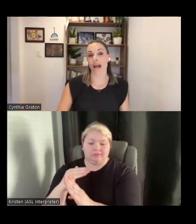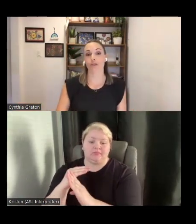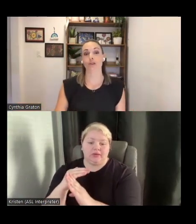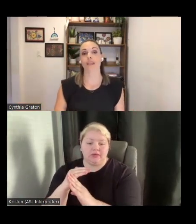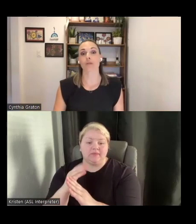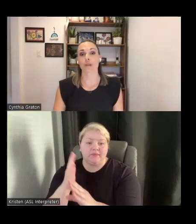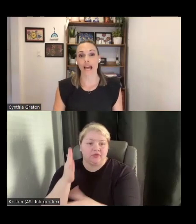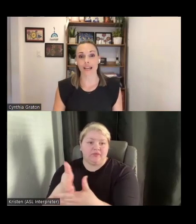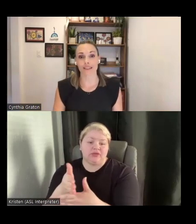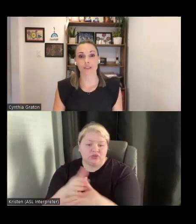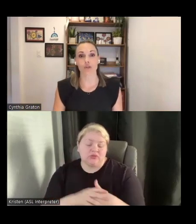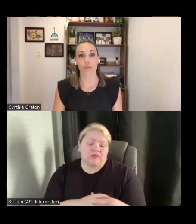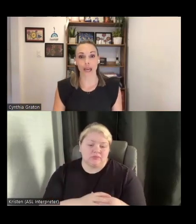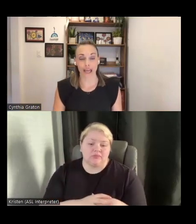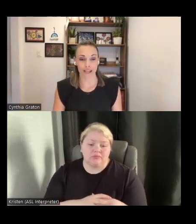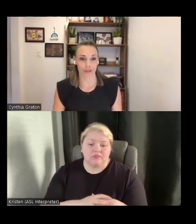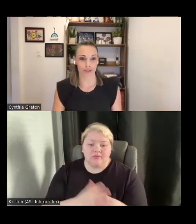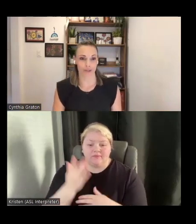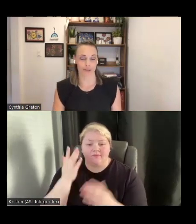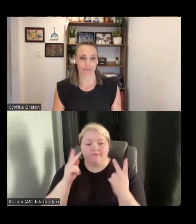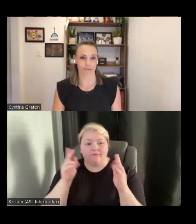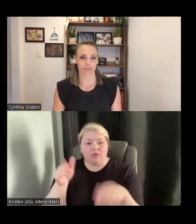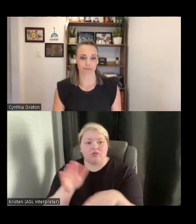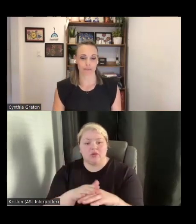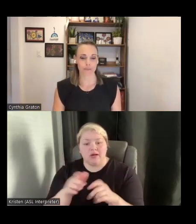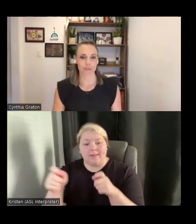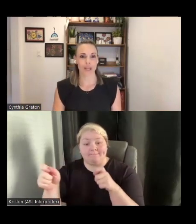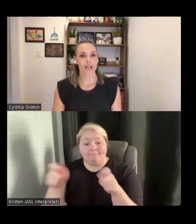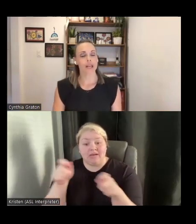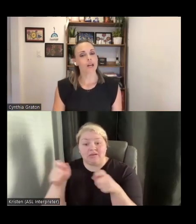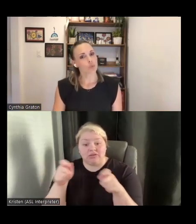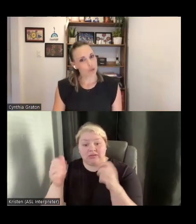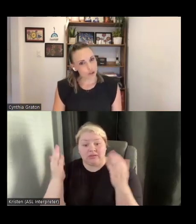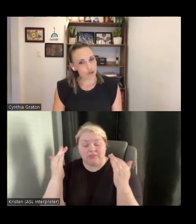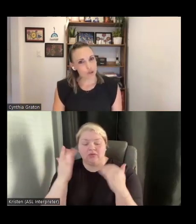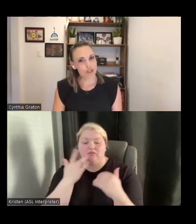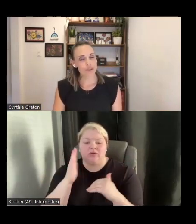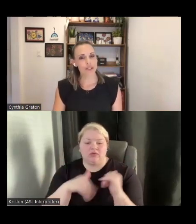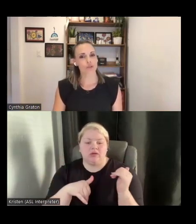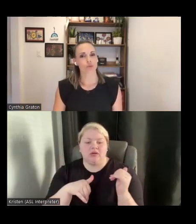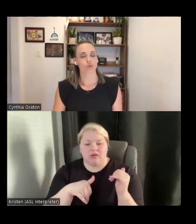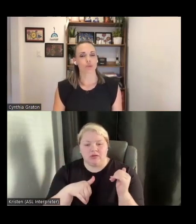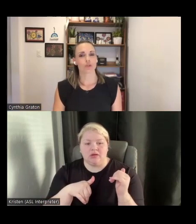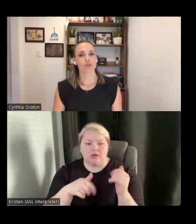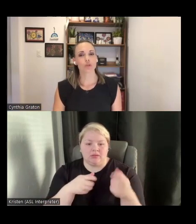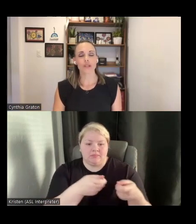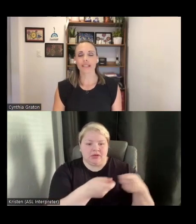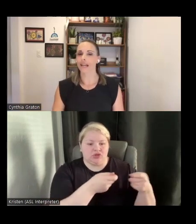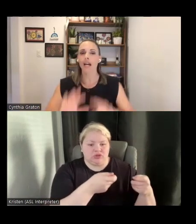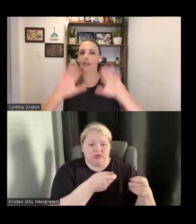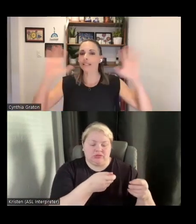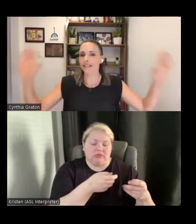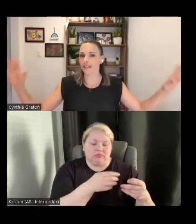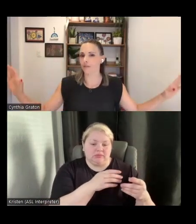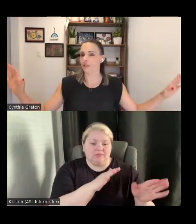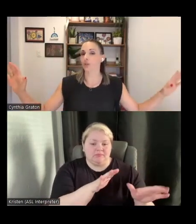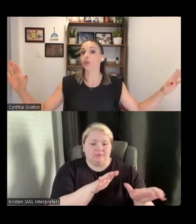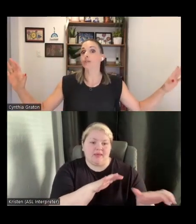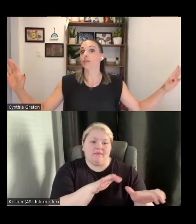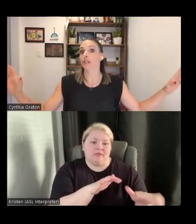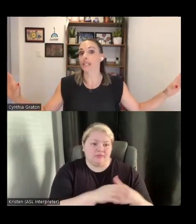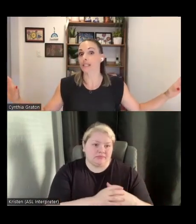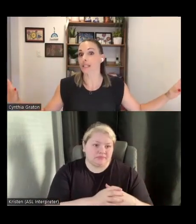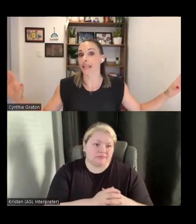expectations rather than reacting to behaviors. With the use of this tool, 2 entirely